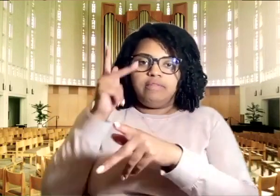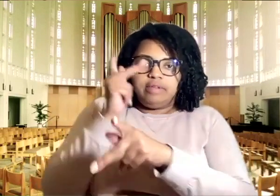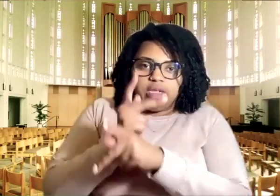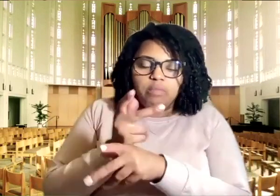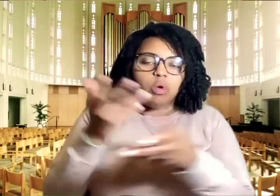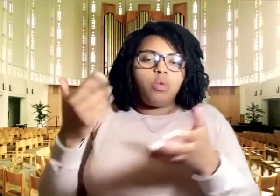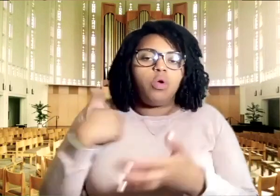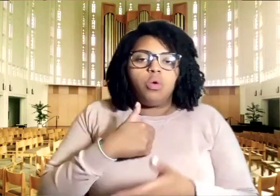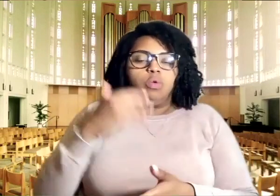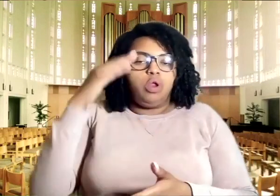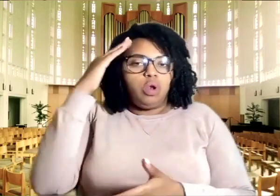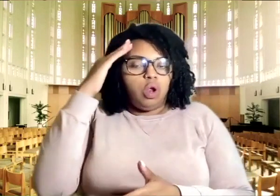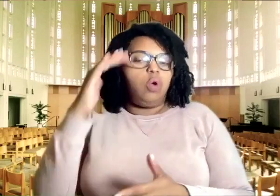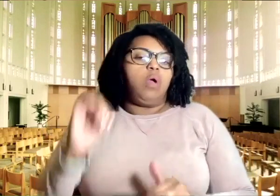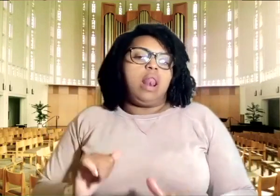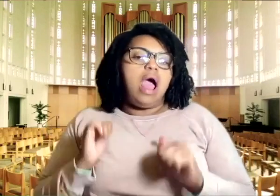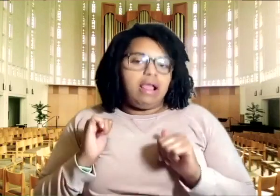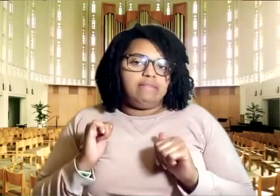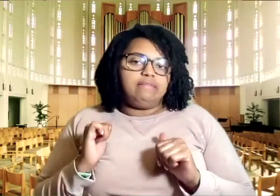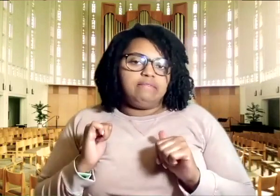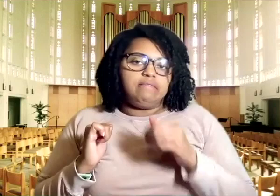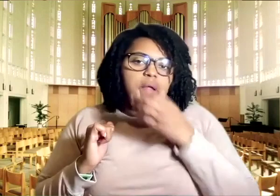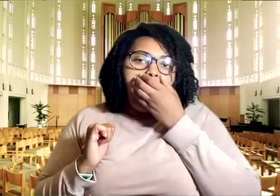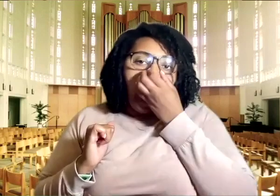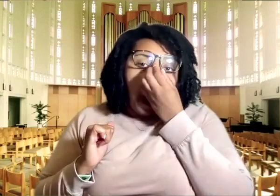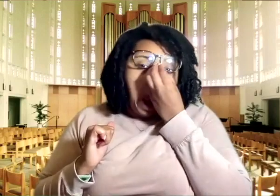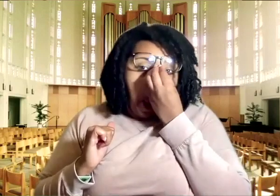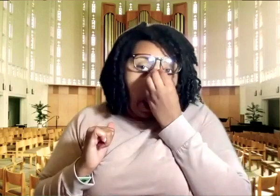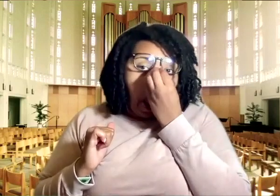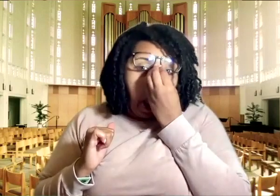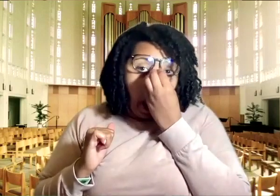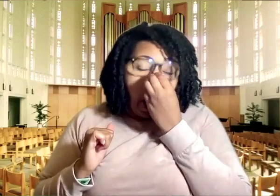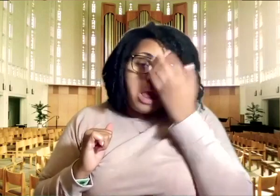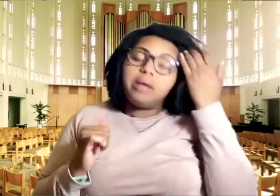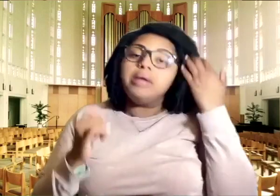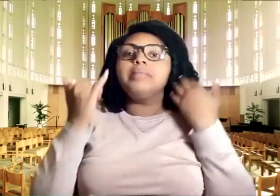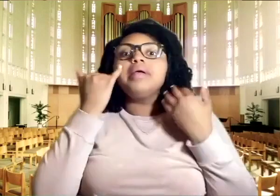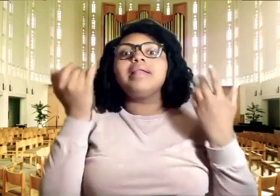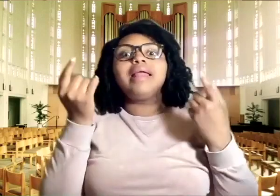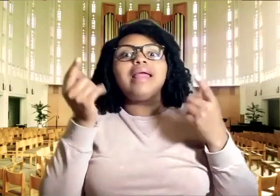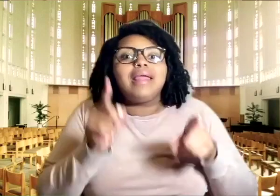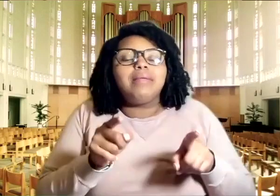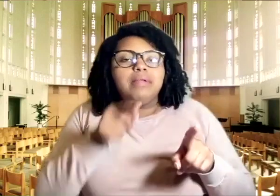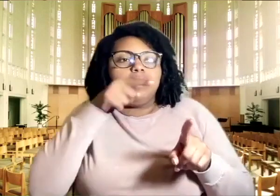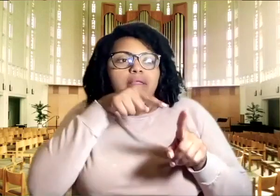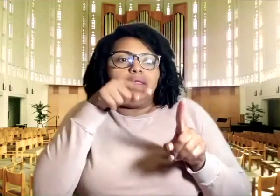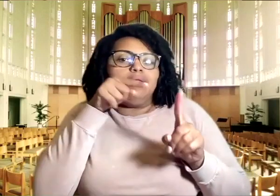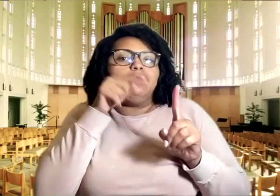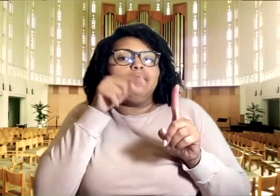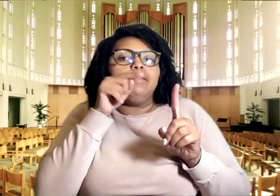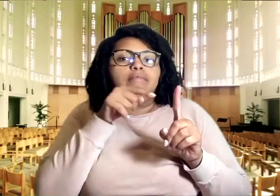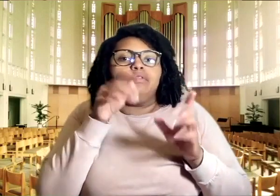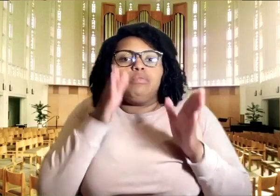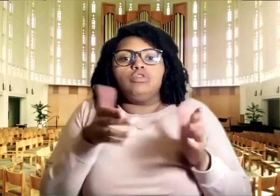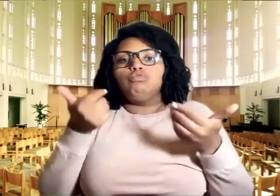known alive. But if they get out of line, get out of